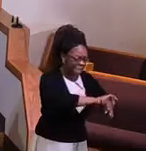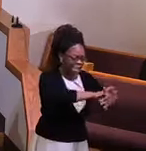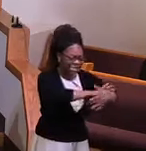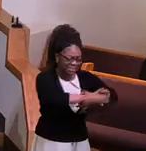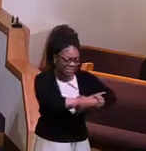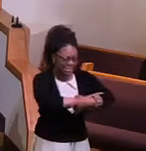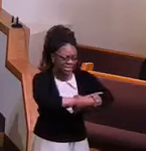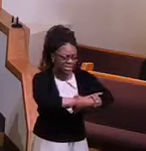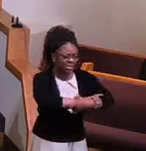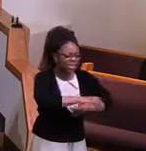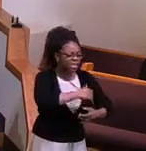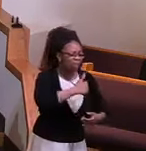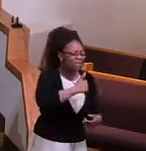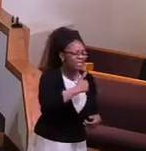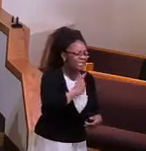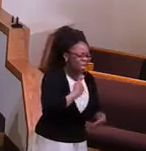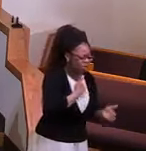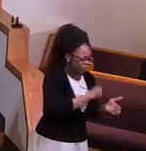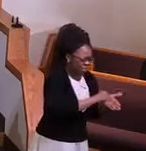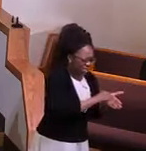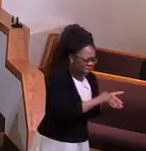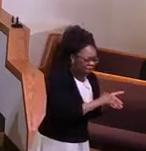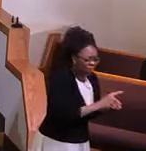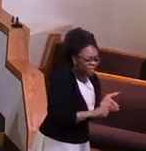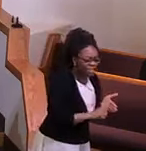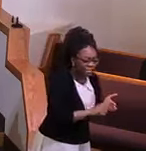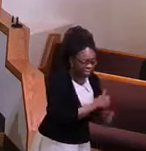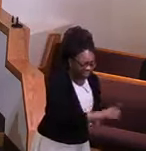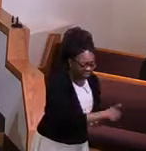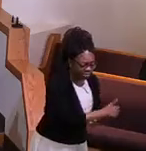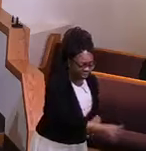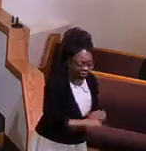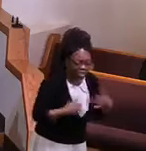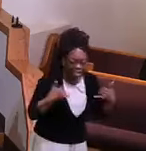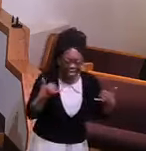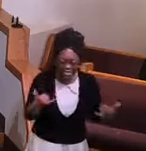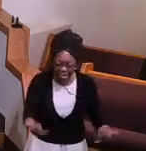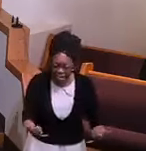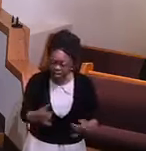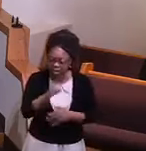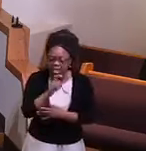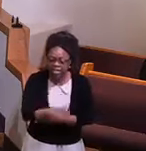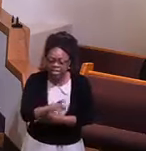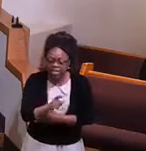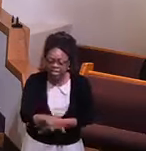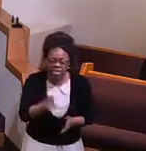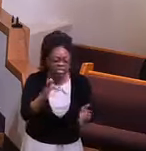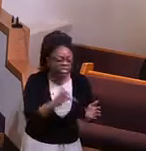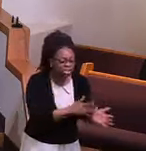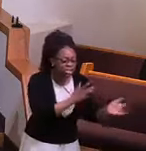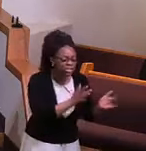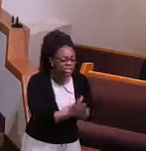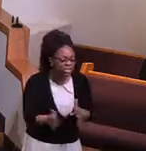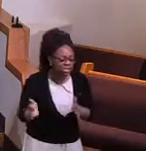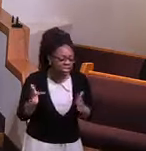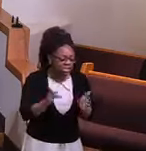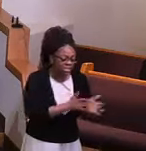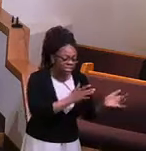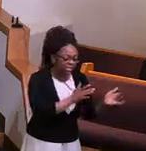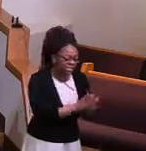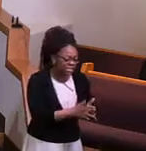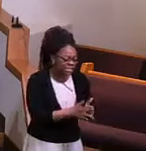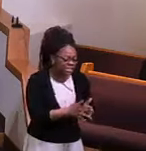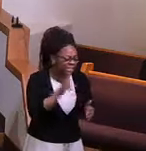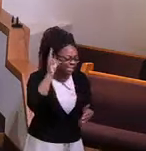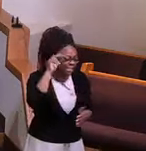been self-mutilating and self-afflicting himself. And now he meets Jesus. Jesus cast the demons